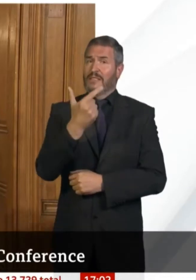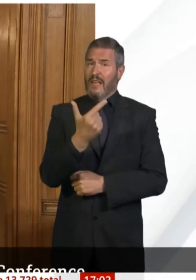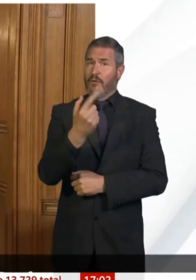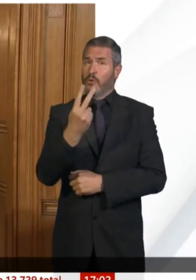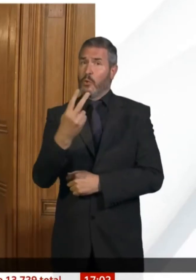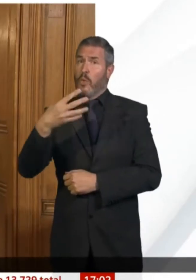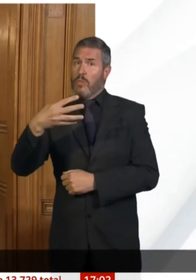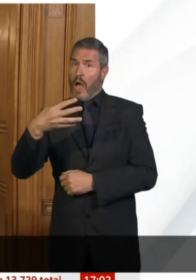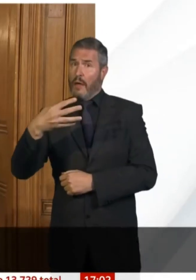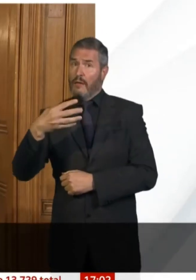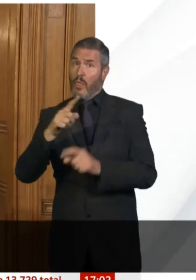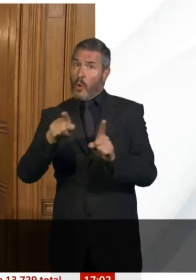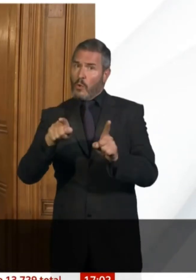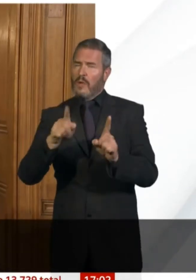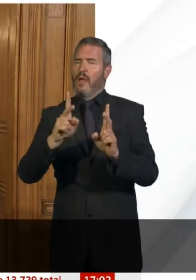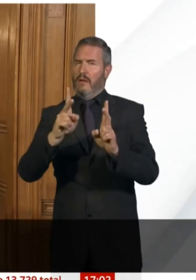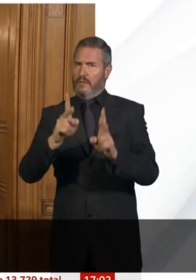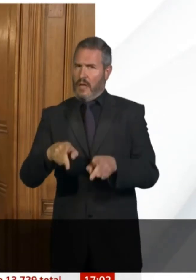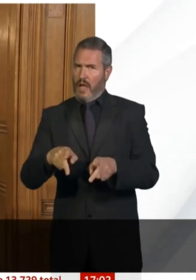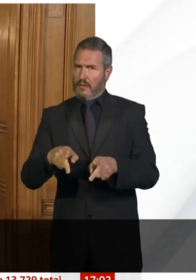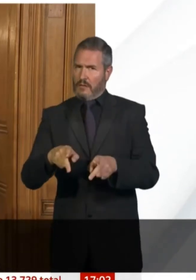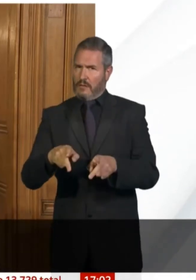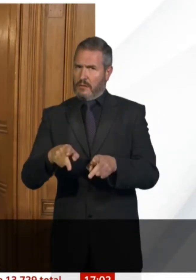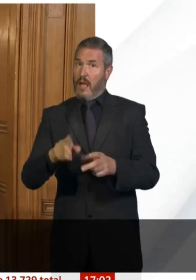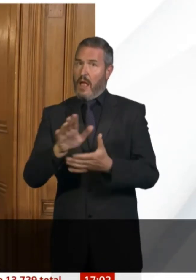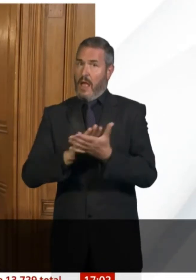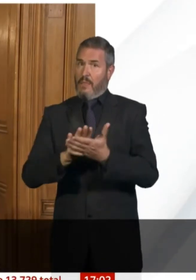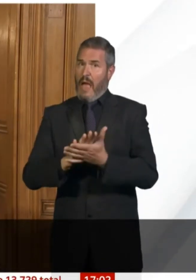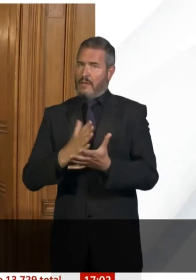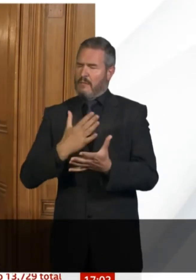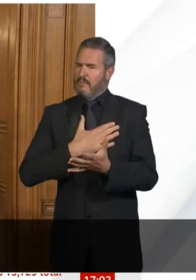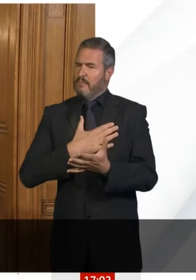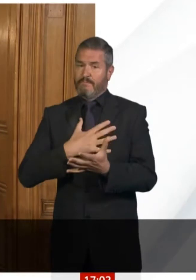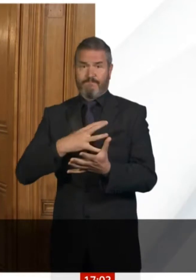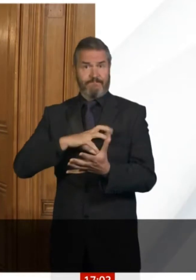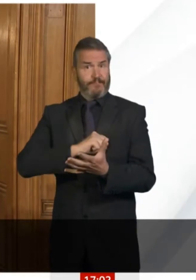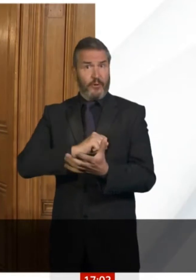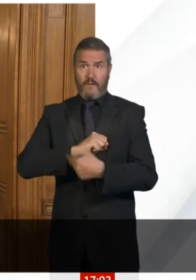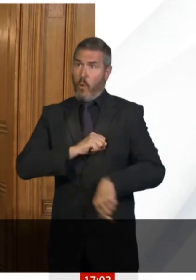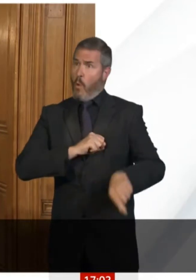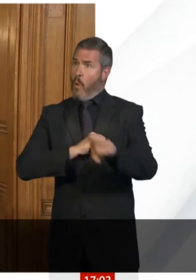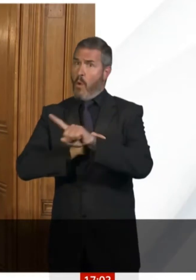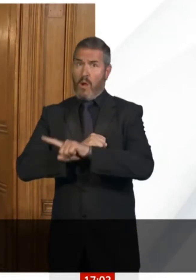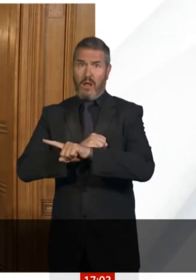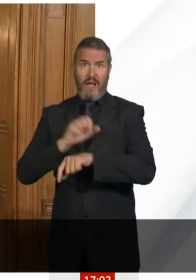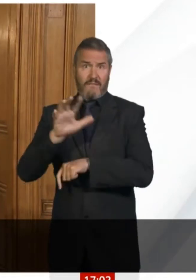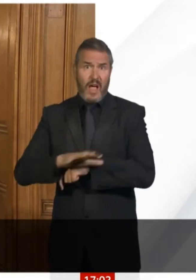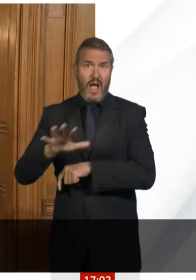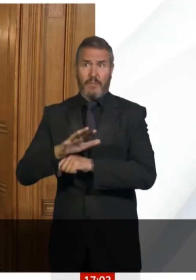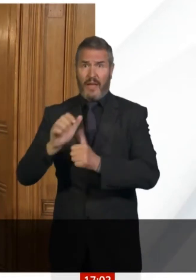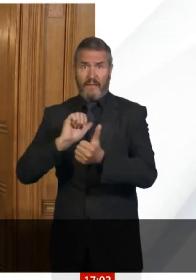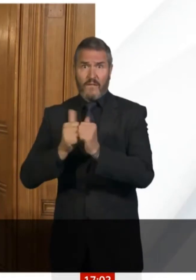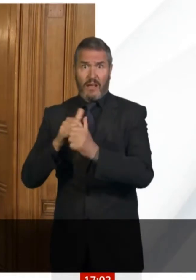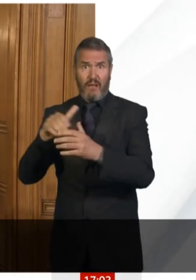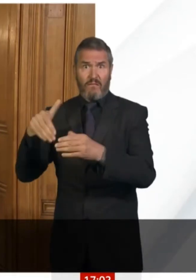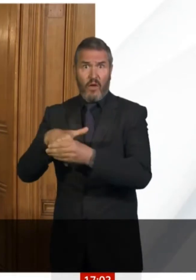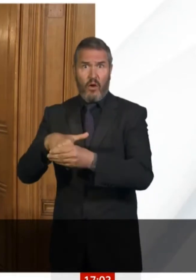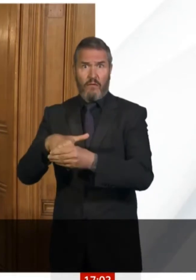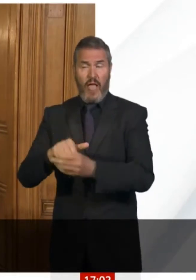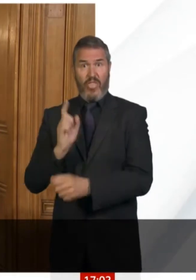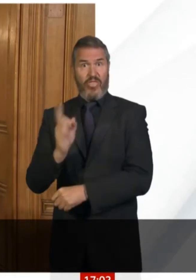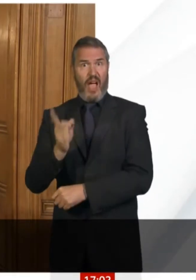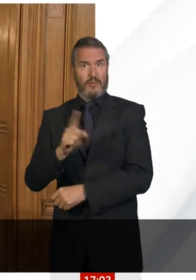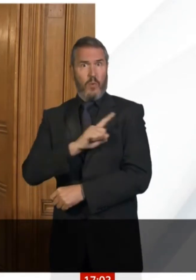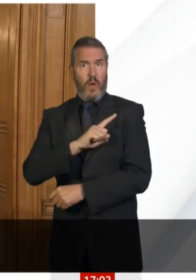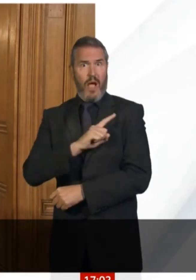13,729 have now died, and these are heartbreaking losses for every family affected, and it reminds us exactly